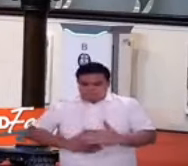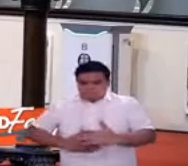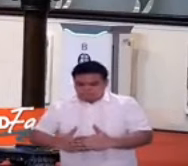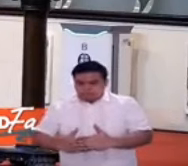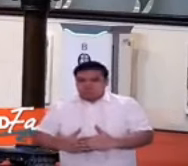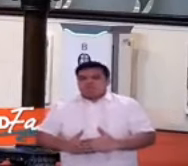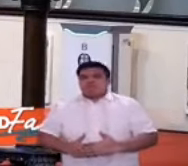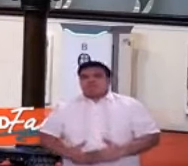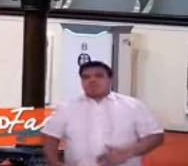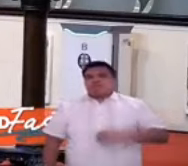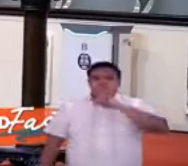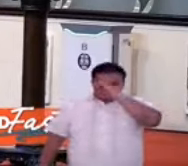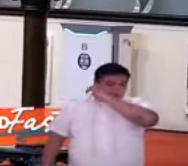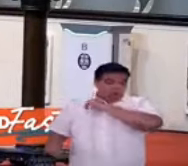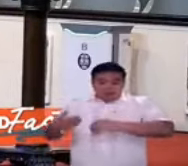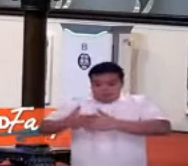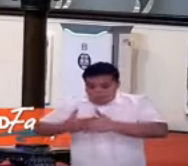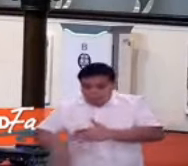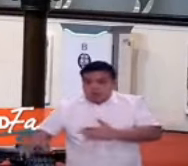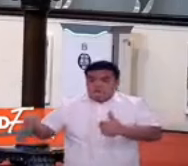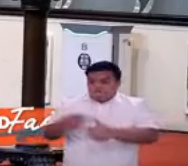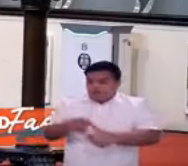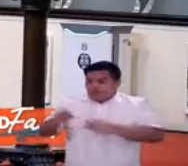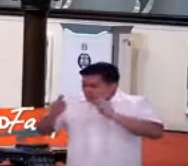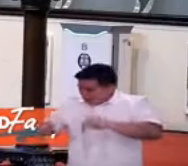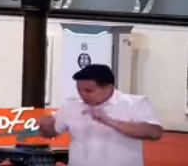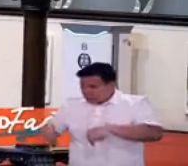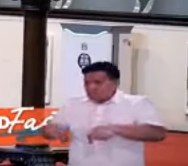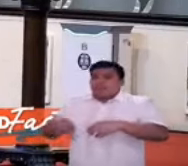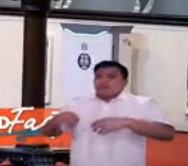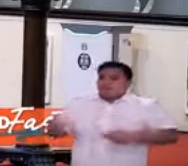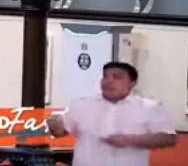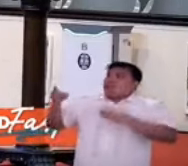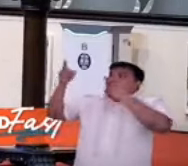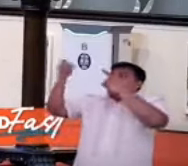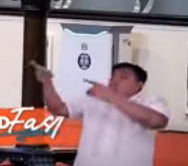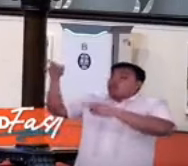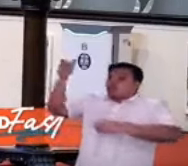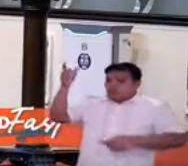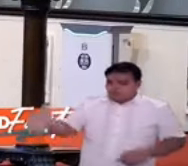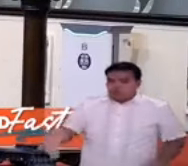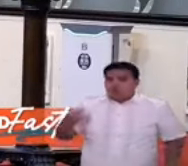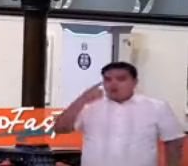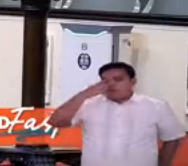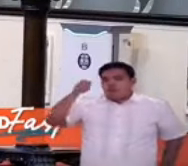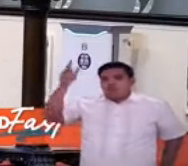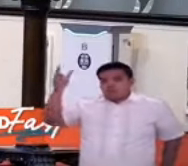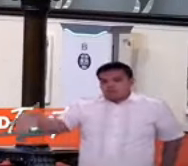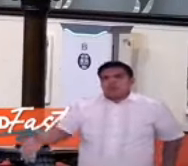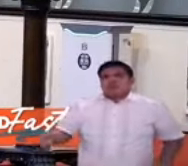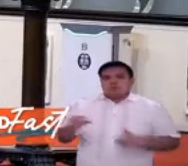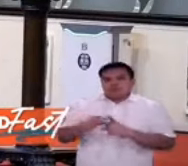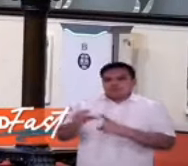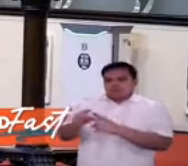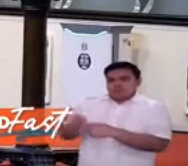Start them immediately when they are born. And the very first thing you need to do is to dedicate your children to the Lord. Another word